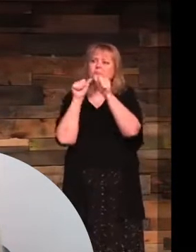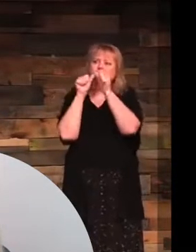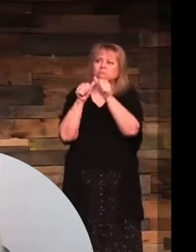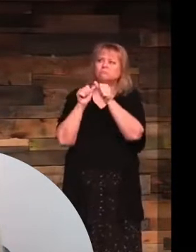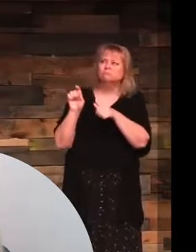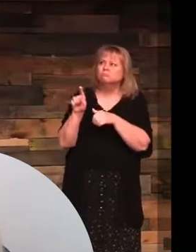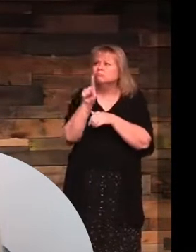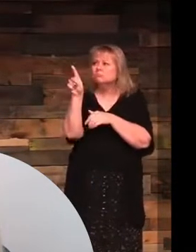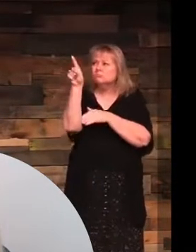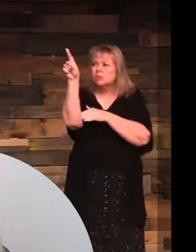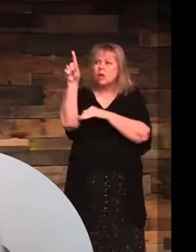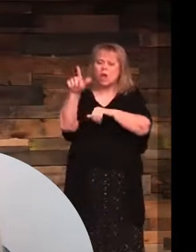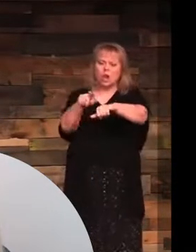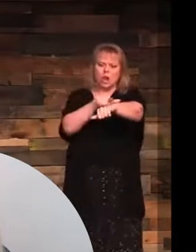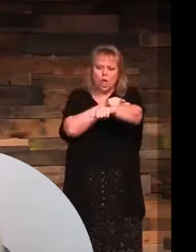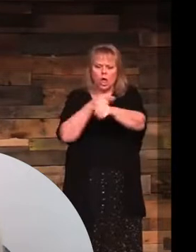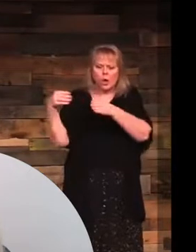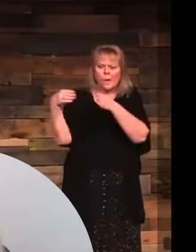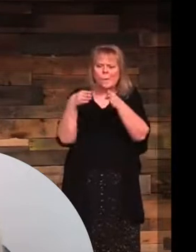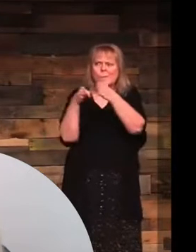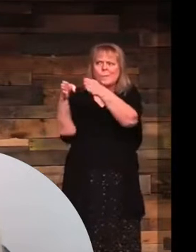long stretches of roads.